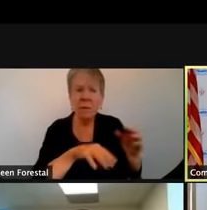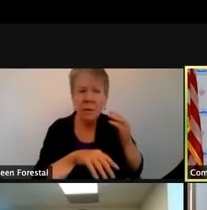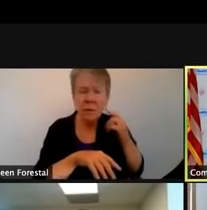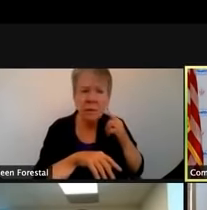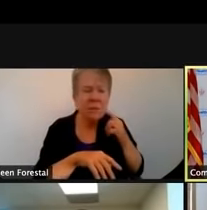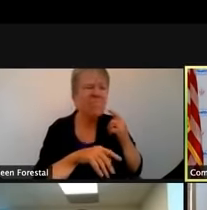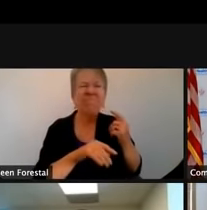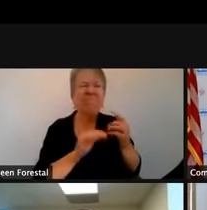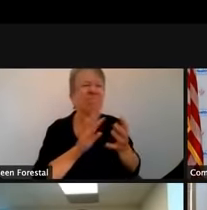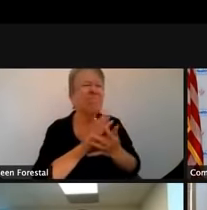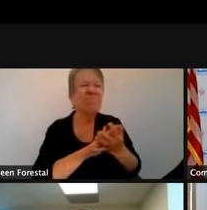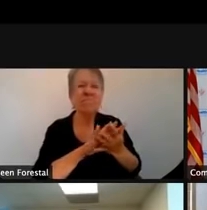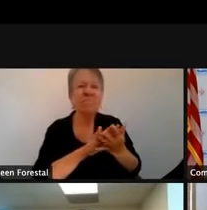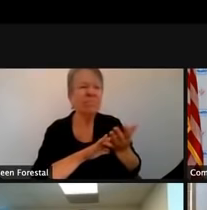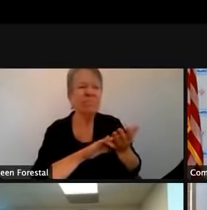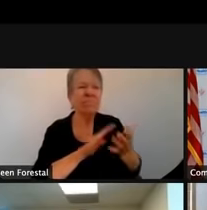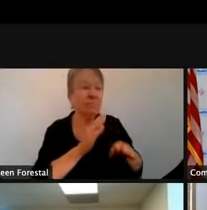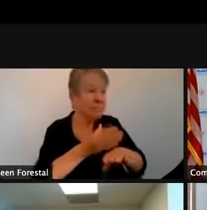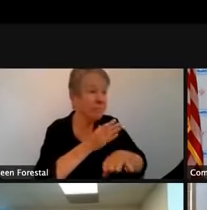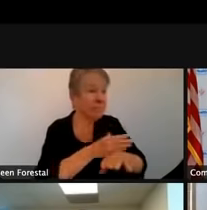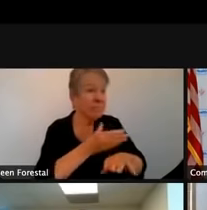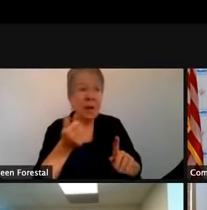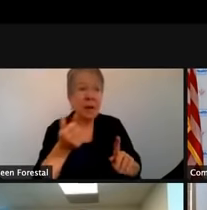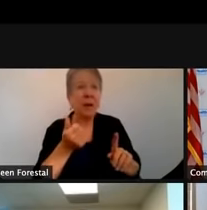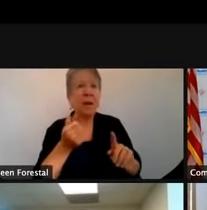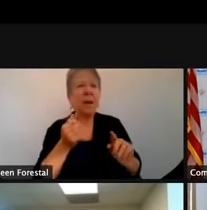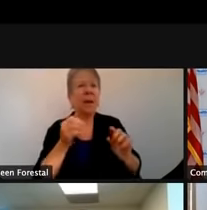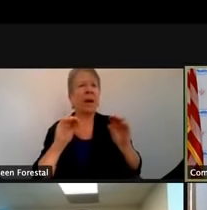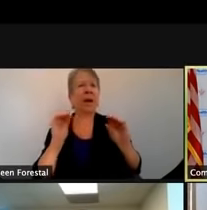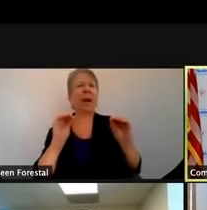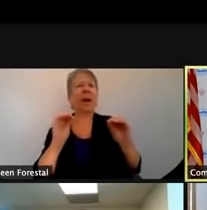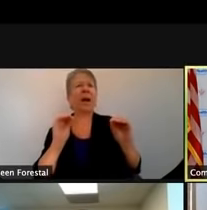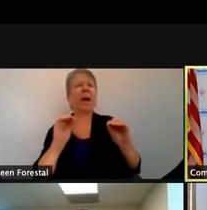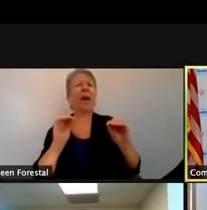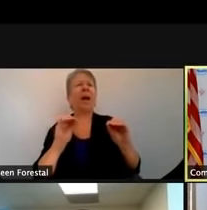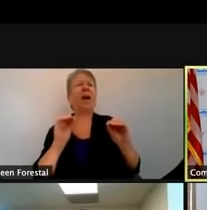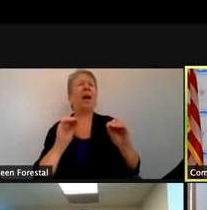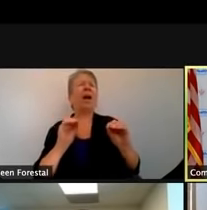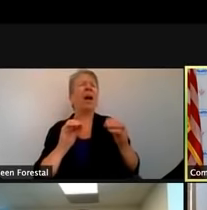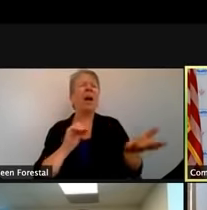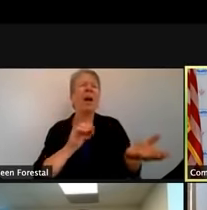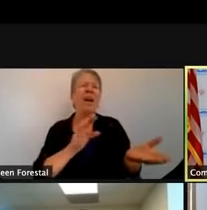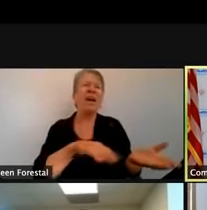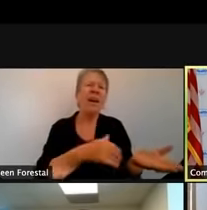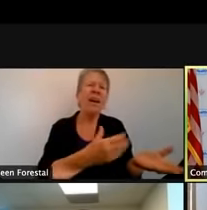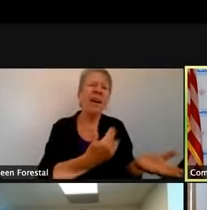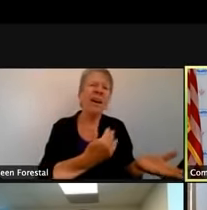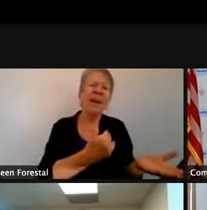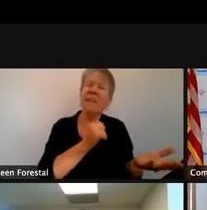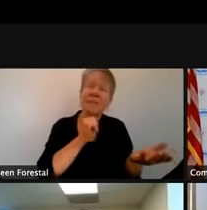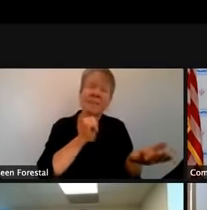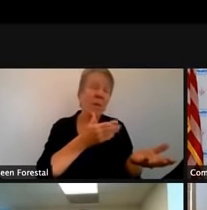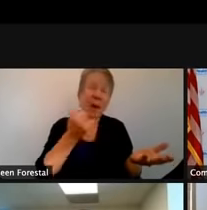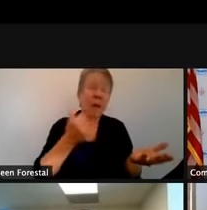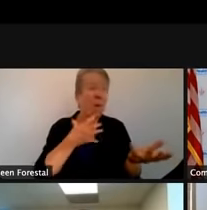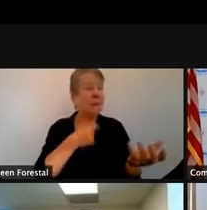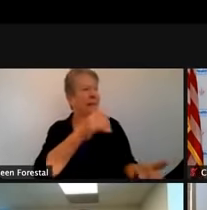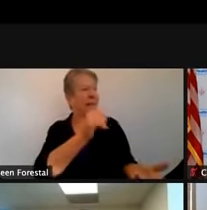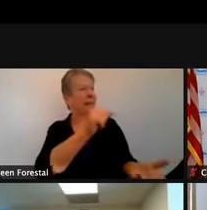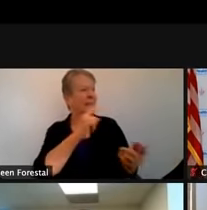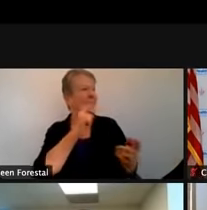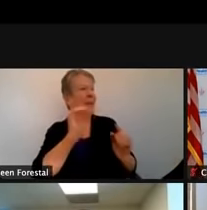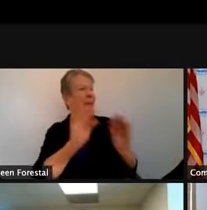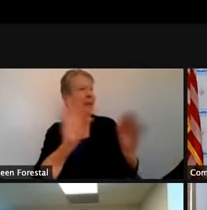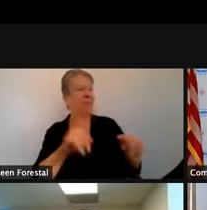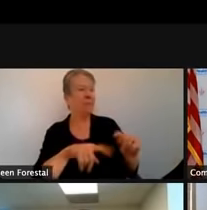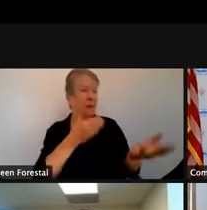Any better? I'd be lying to you if I said yes. Oh, wow. Is there a way you could Test. pick up a phone and call